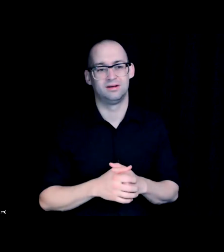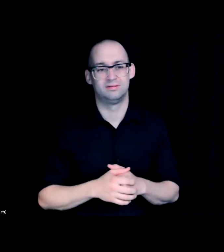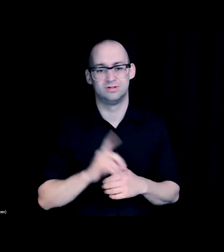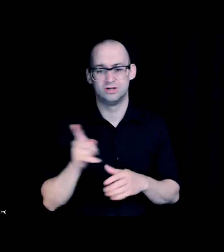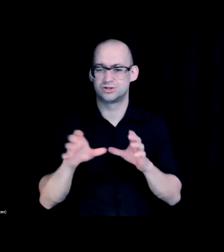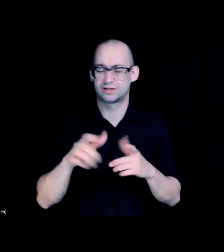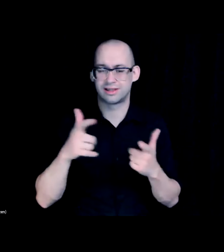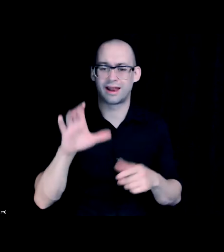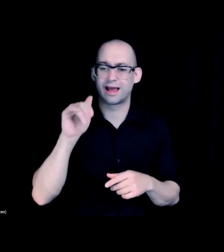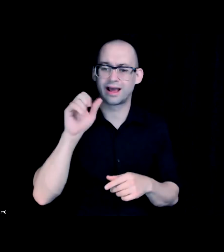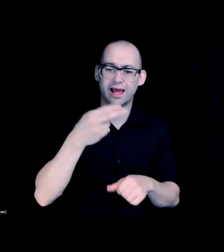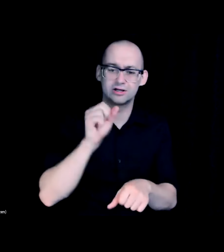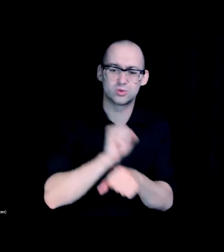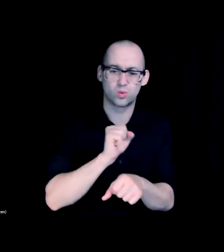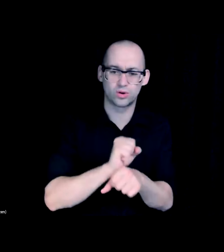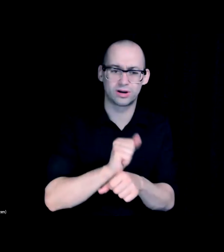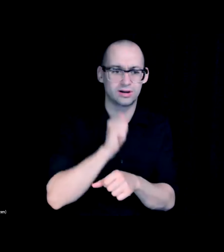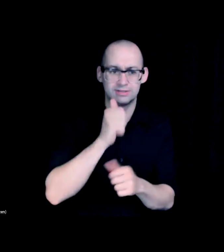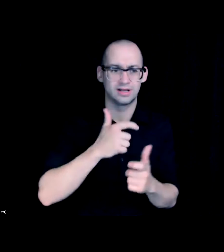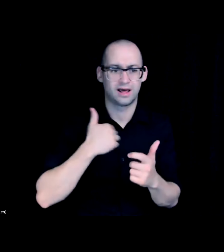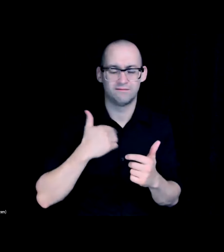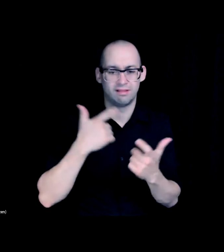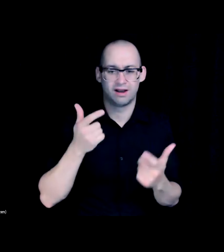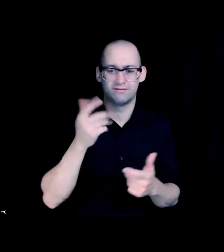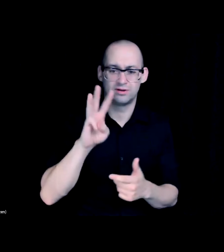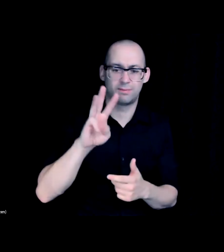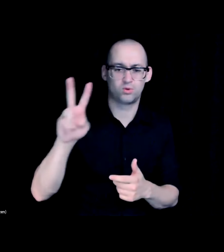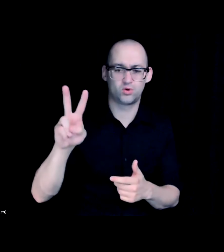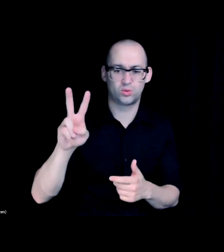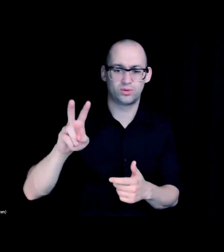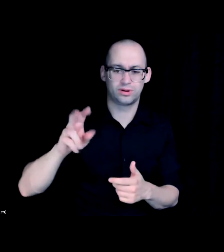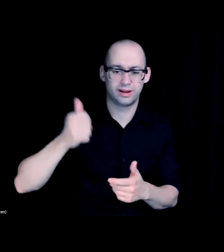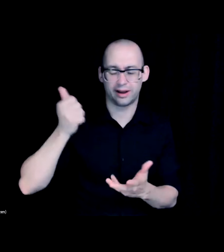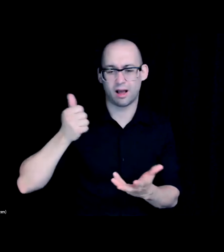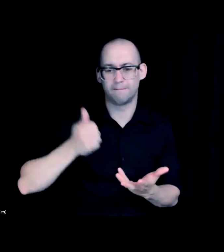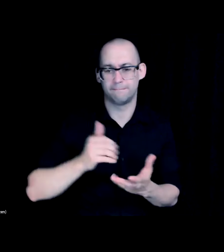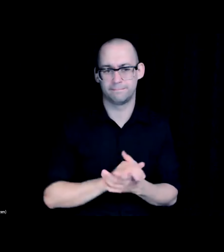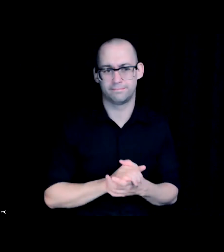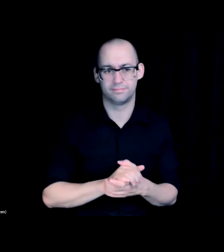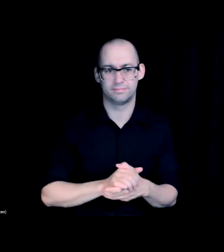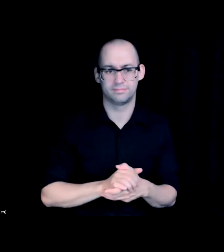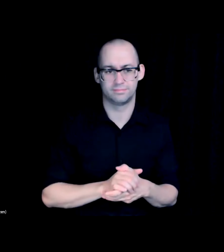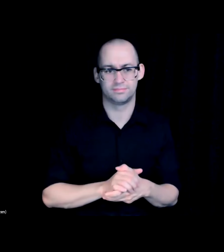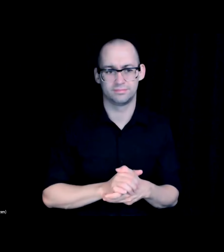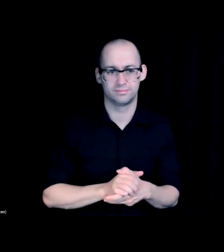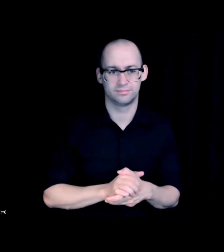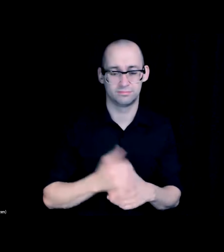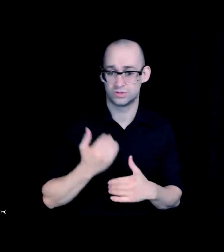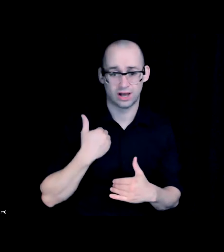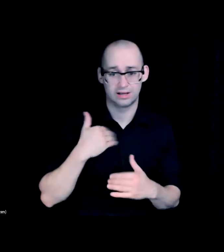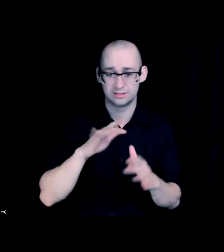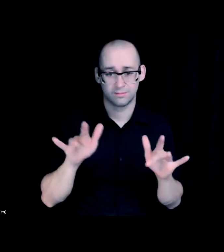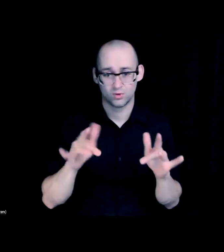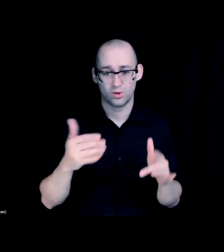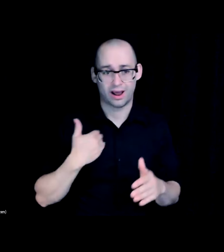and doesn't have W-2 income that she can use to provide. And this is someone who's got a computer and a